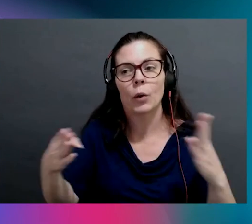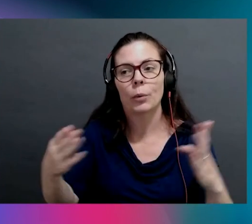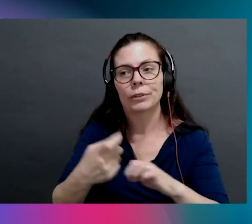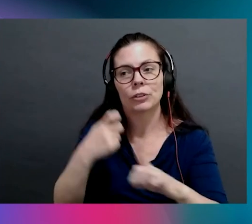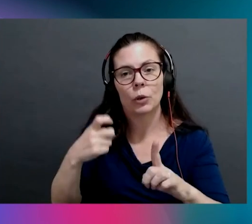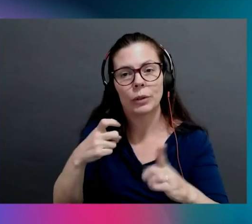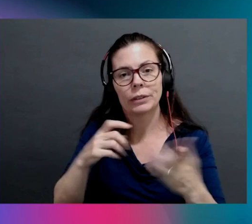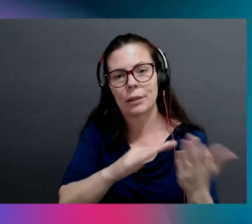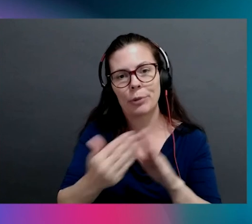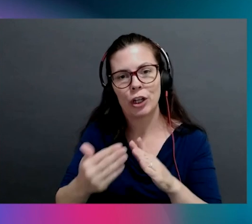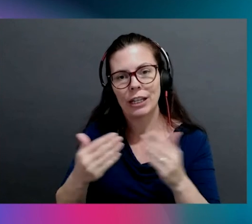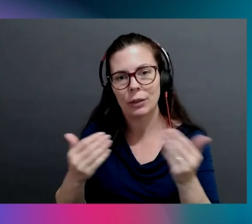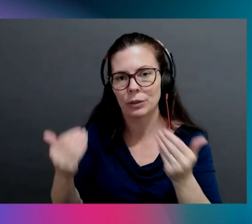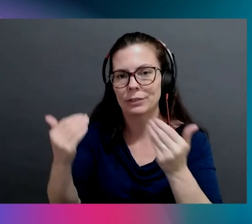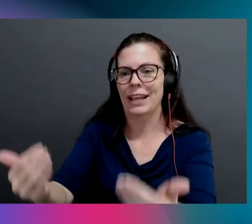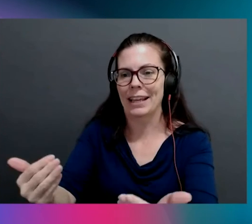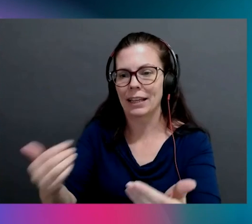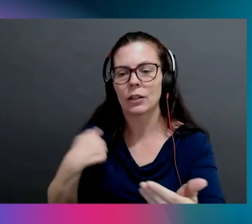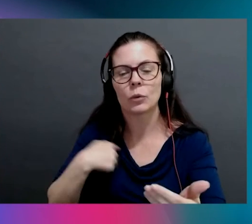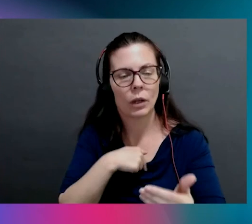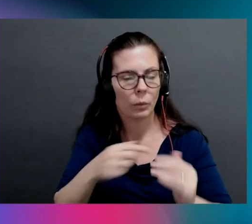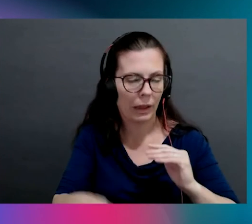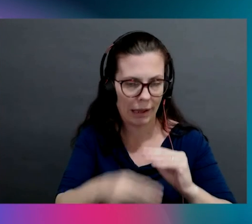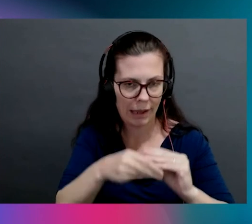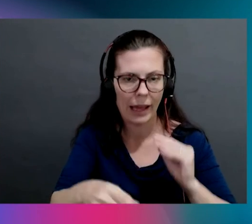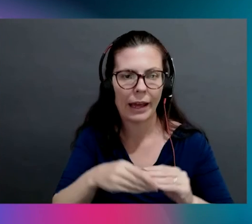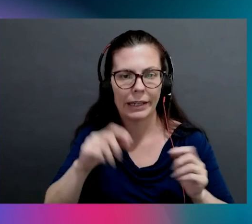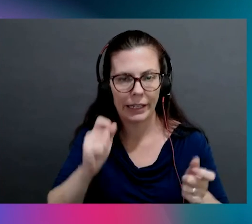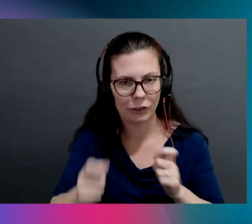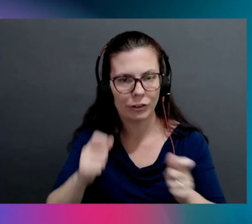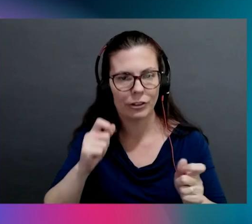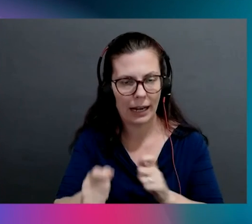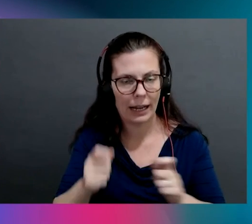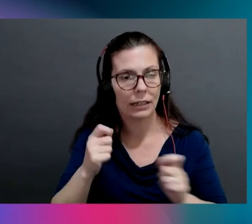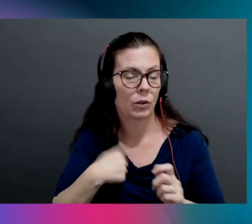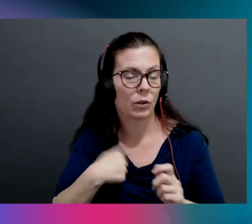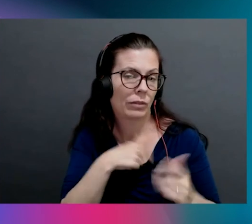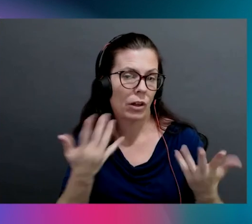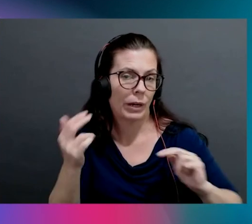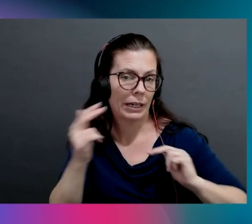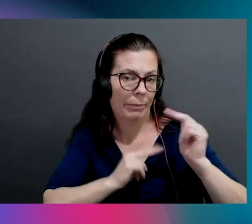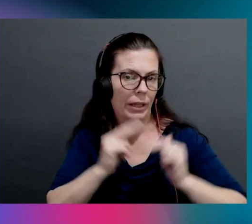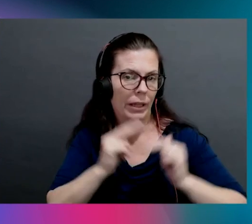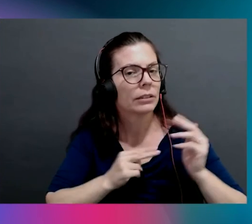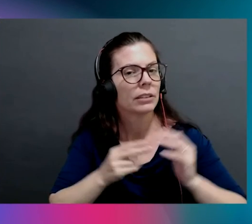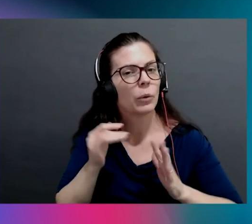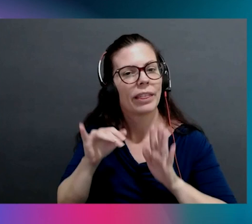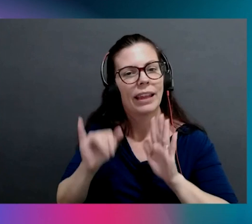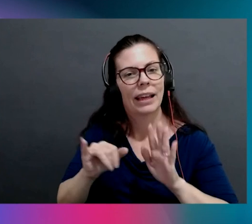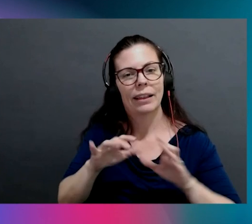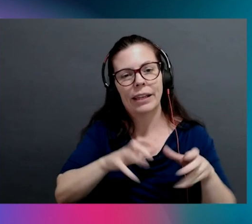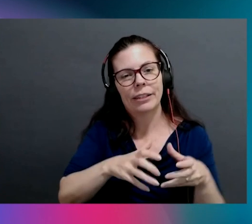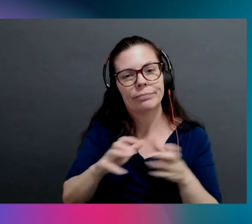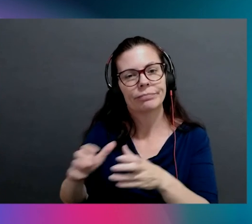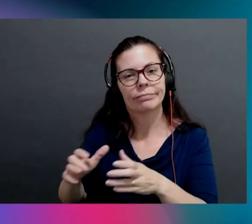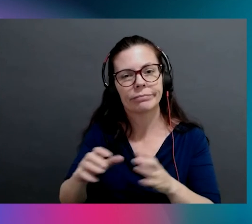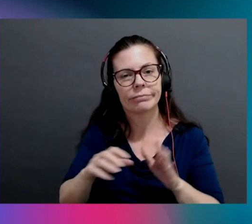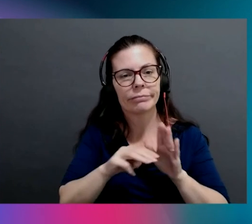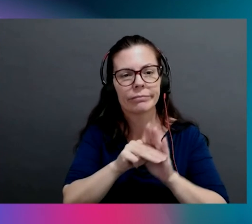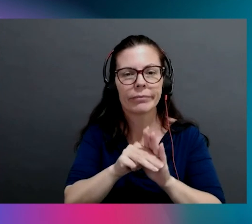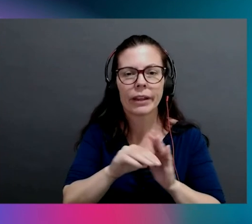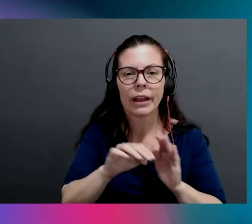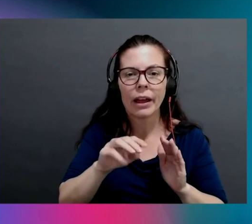we're going to continue to add on and iterate on what we've built here. And we like to consider this sort of a modular platform for additional